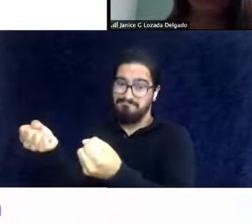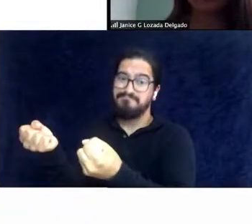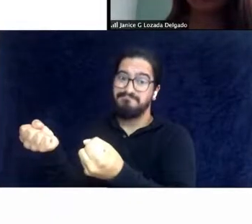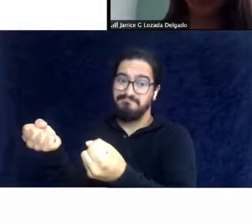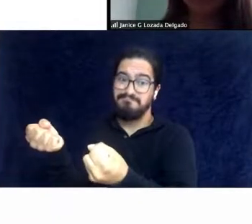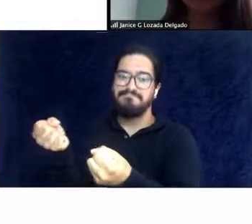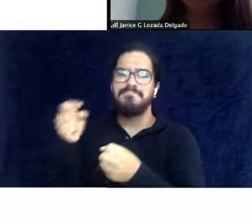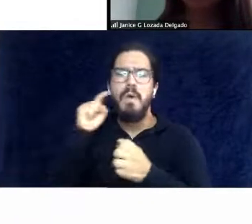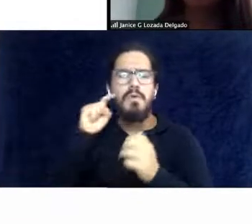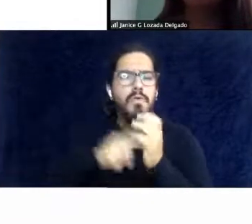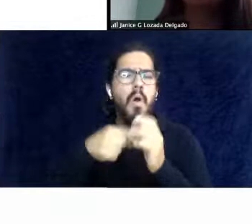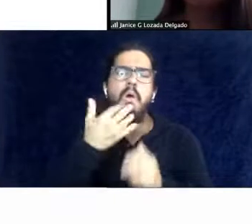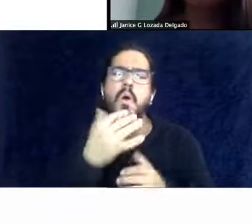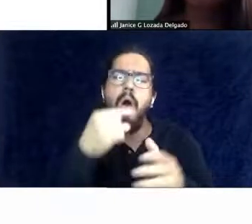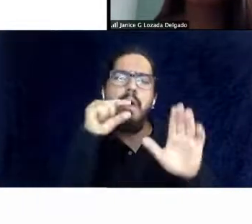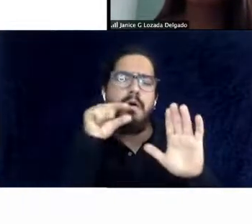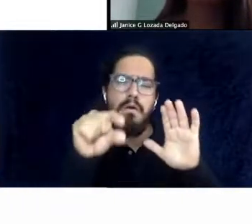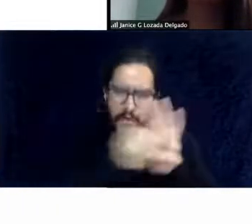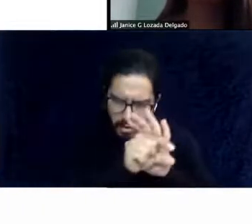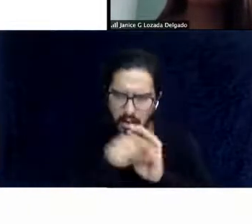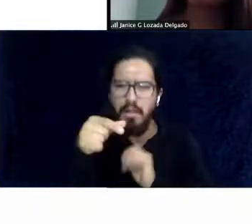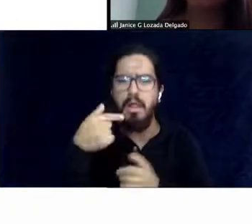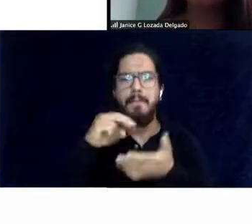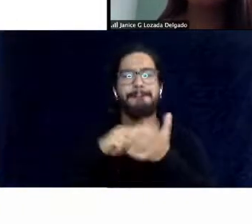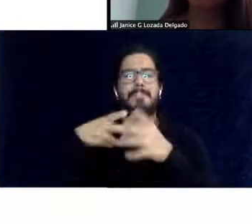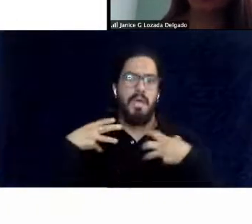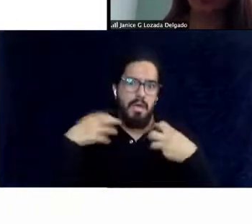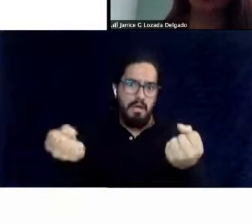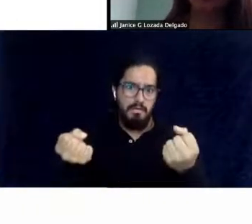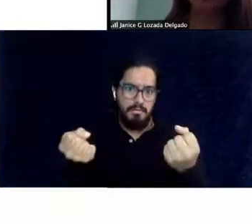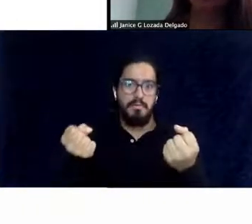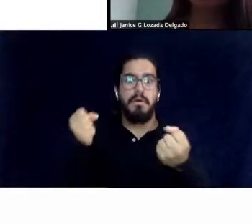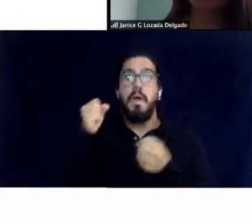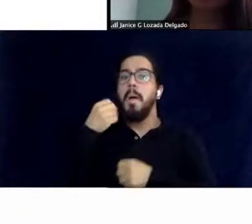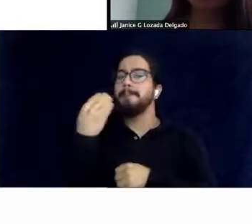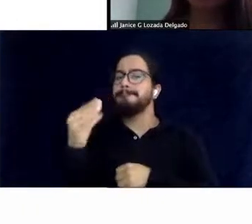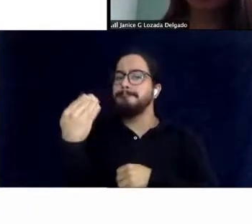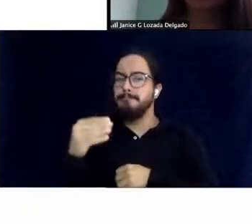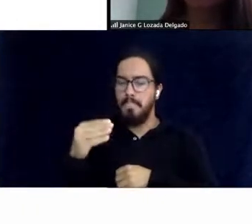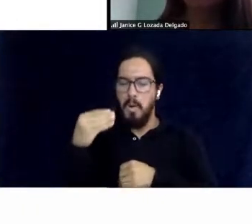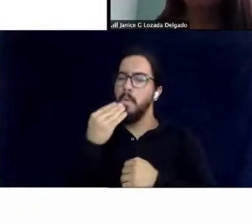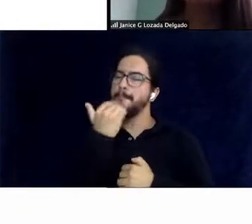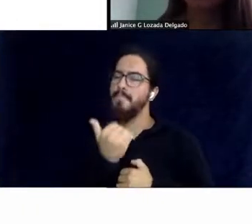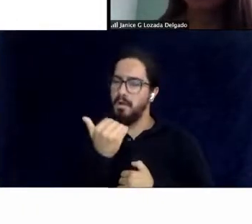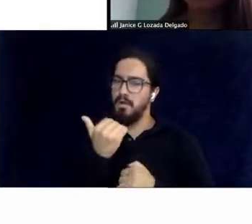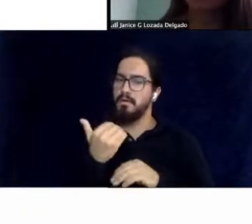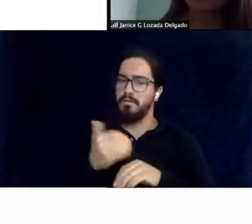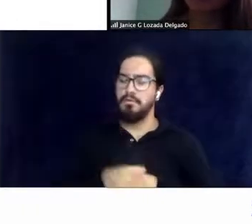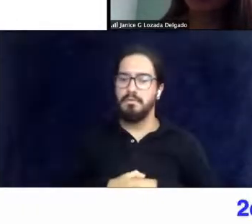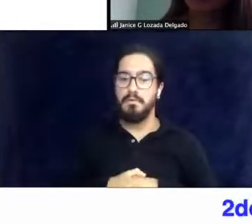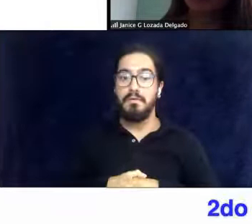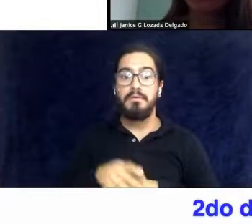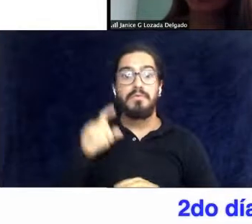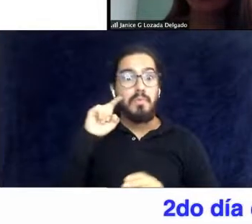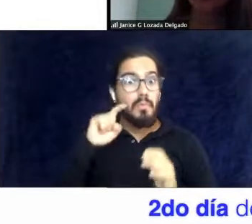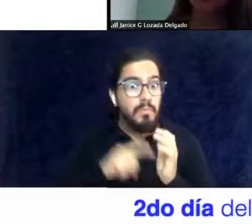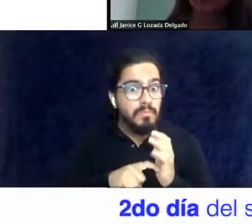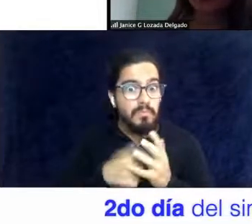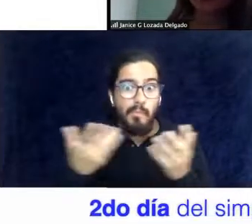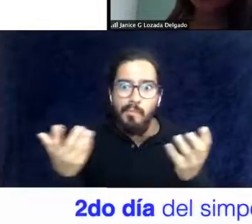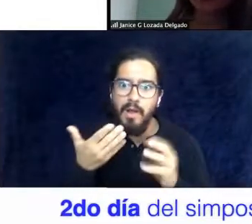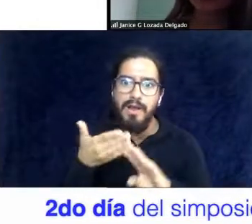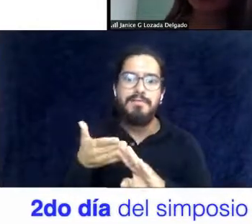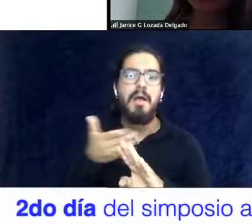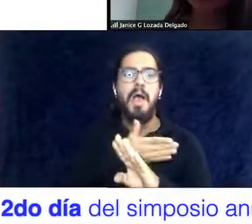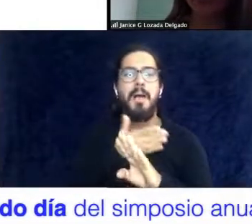In the right, it represents the insulin levels, and we observed that prediabetic monkeys had